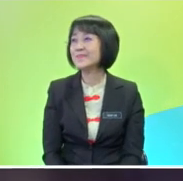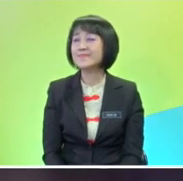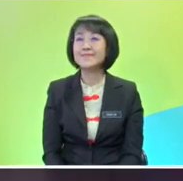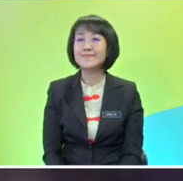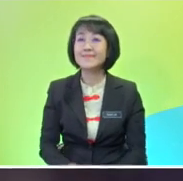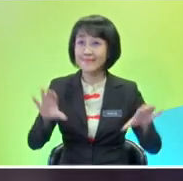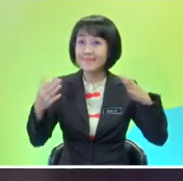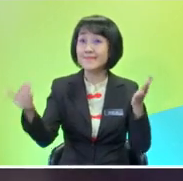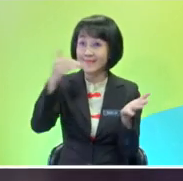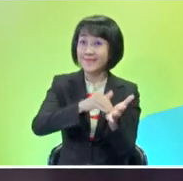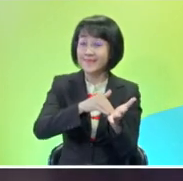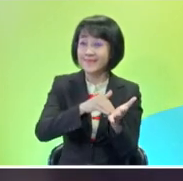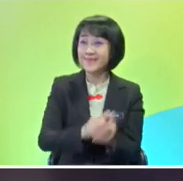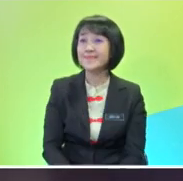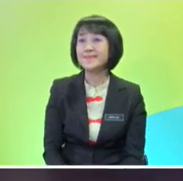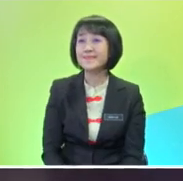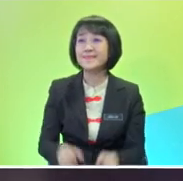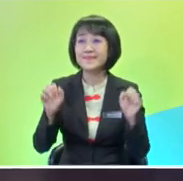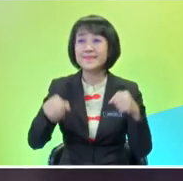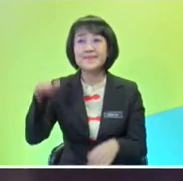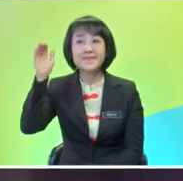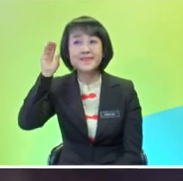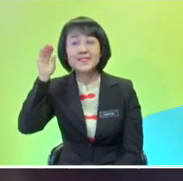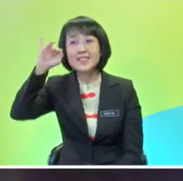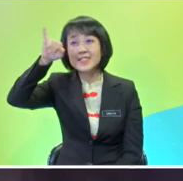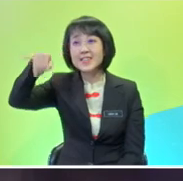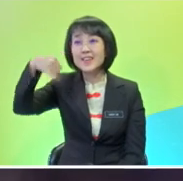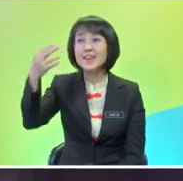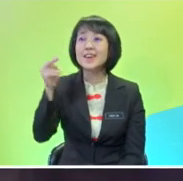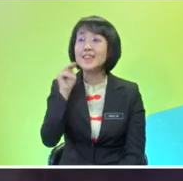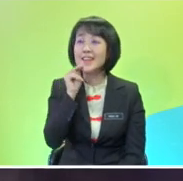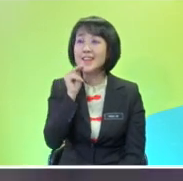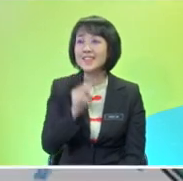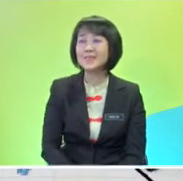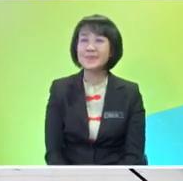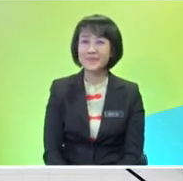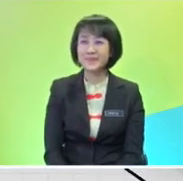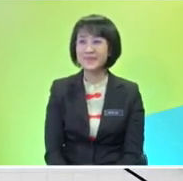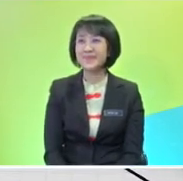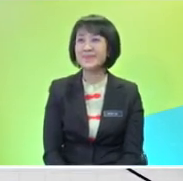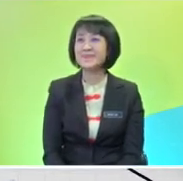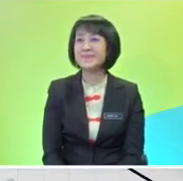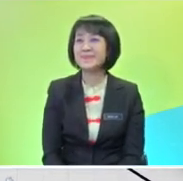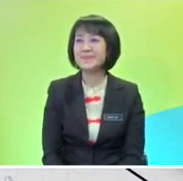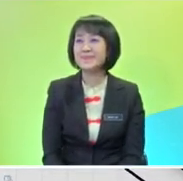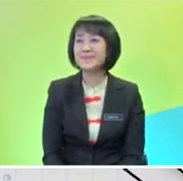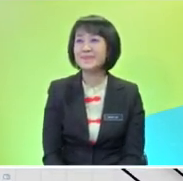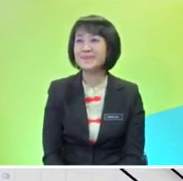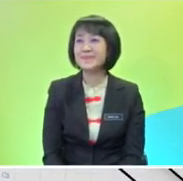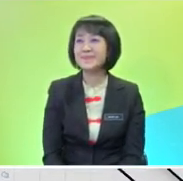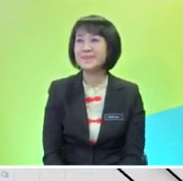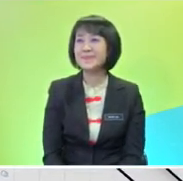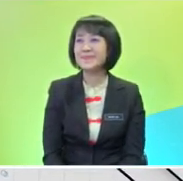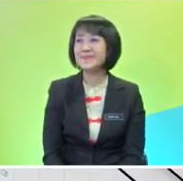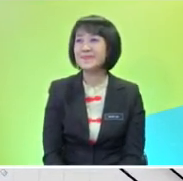more time so we can hear Jauhan and Nasiwa. I know Jauhan has already raised a hand. Okay. Let's hear from Jauhan. Let's